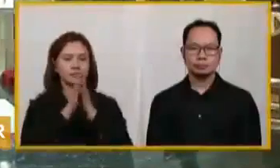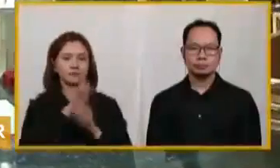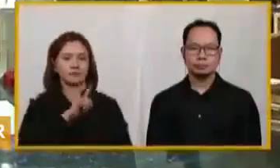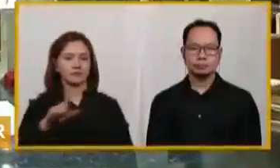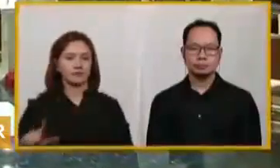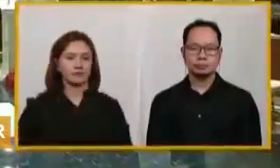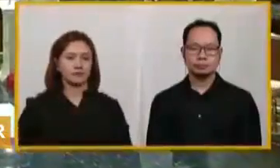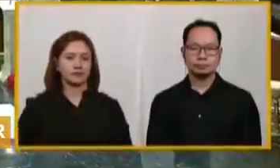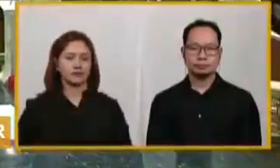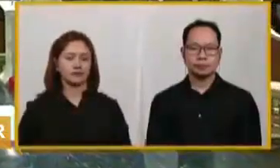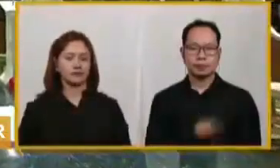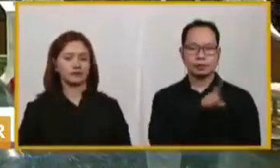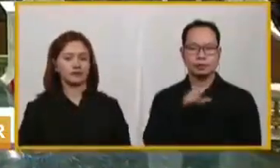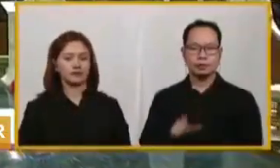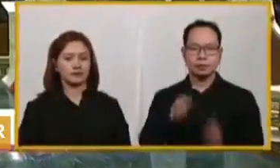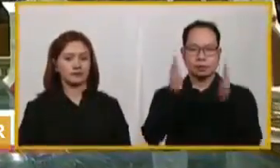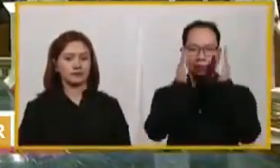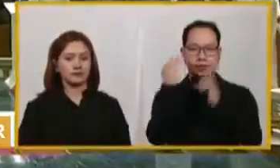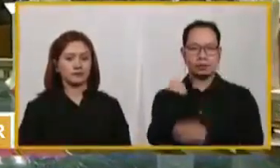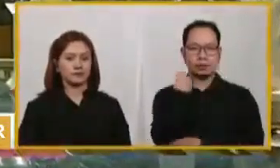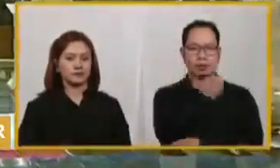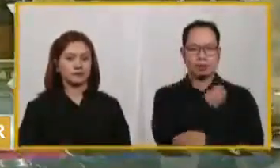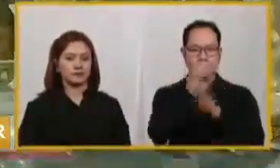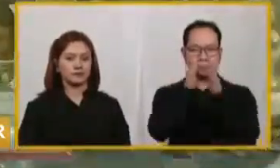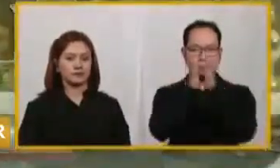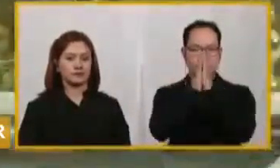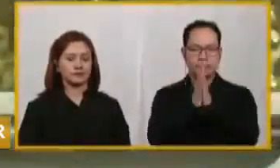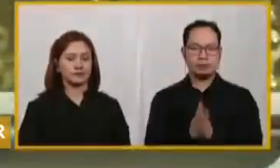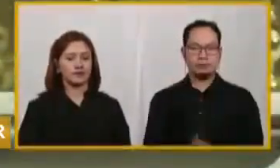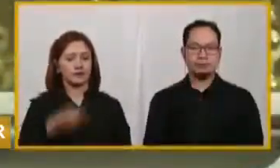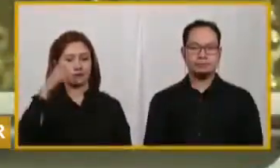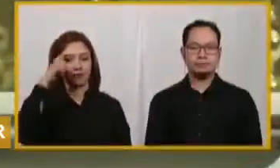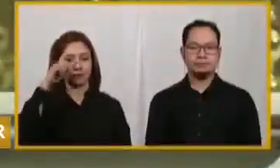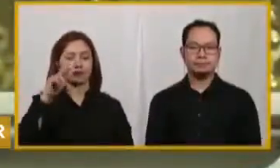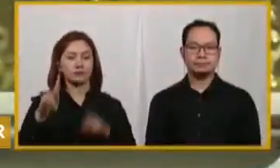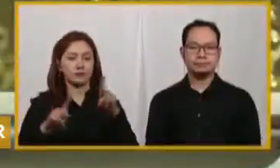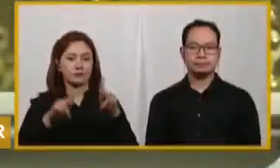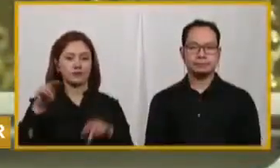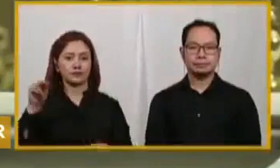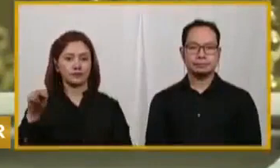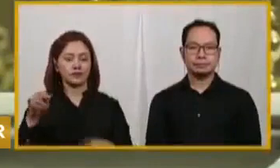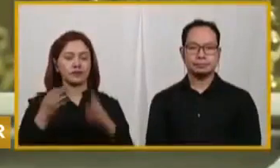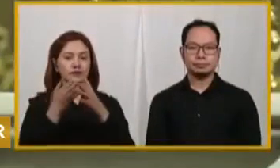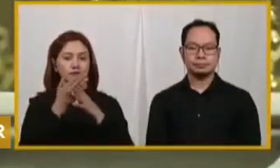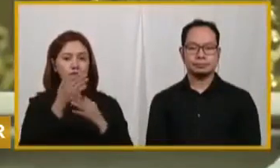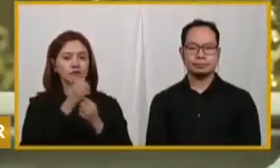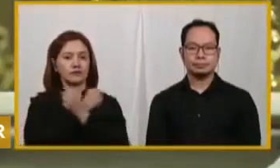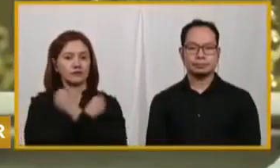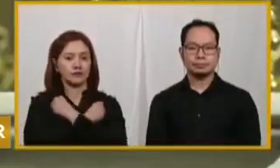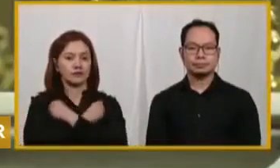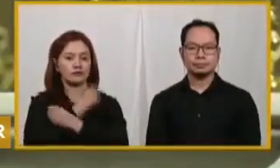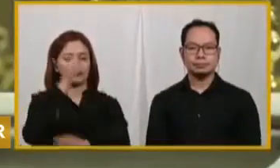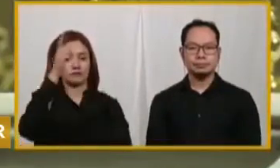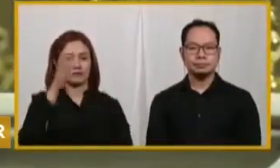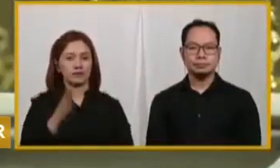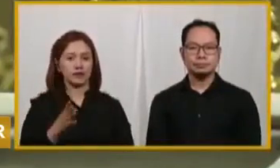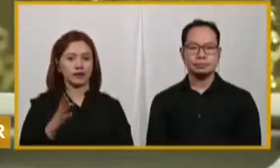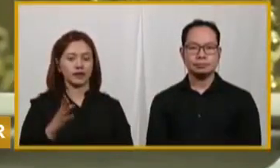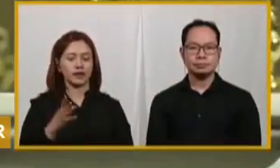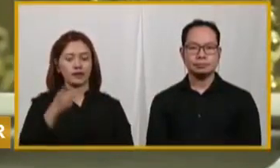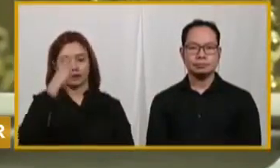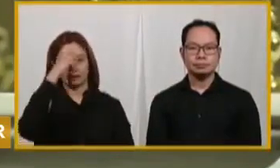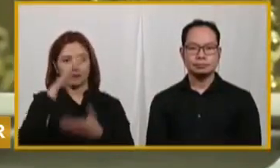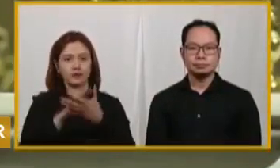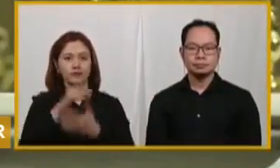Lord, hear our prayer. For those who are in need, that through the love of God and those who believe in